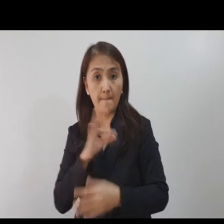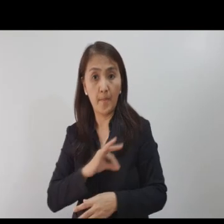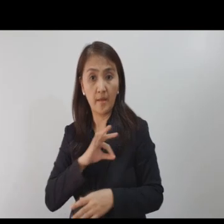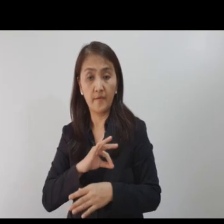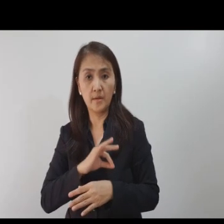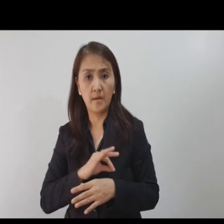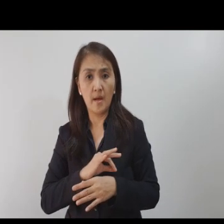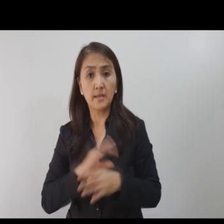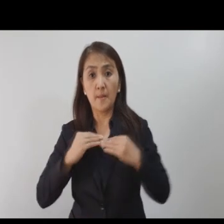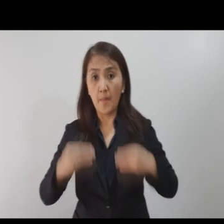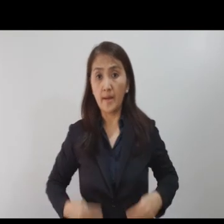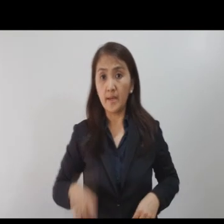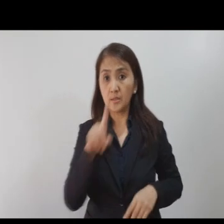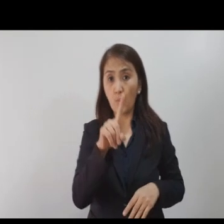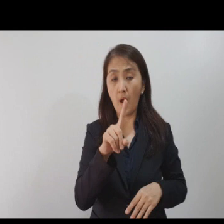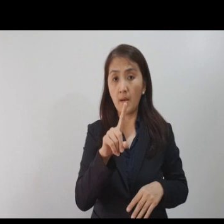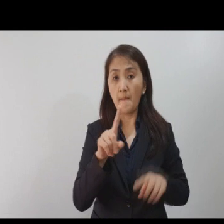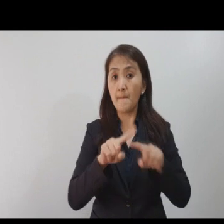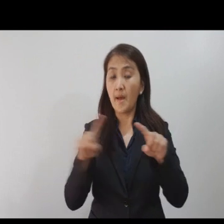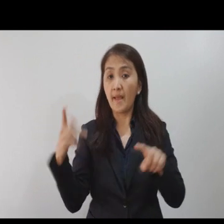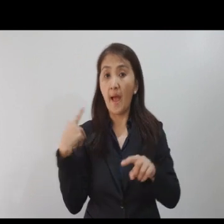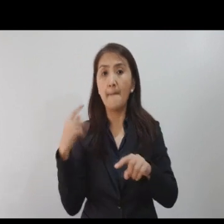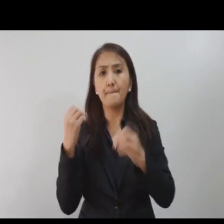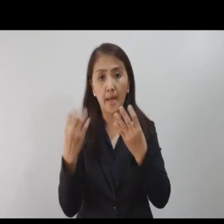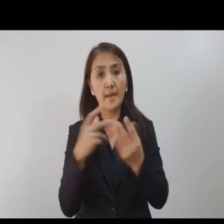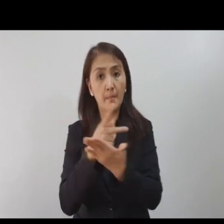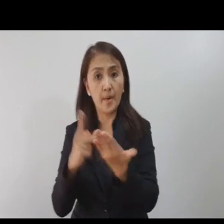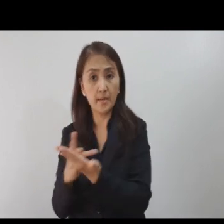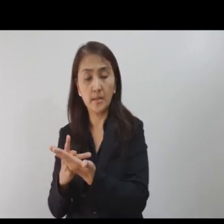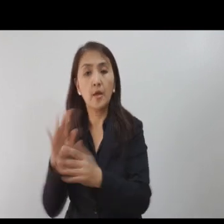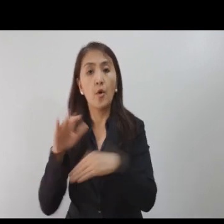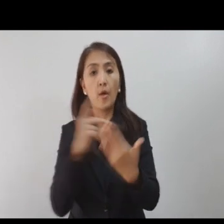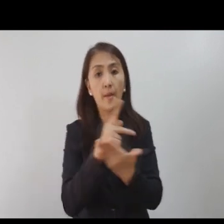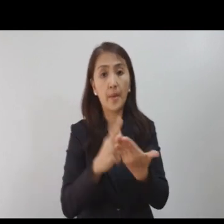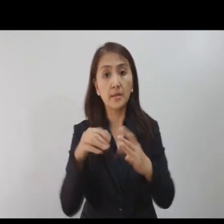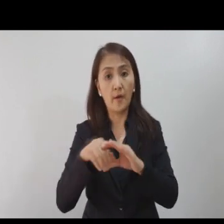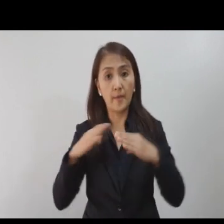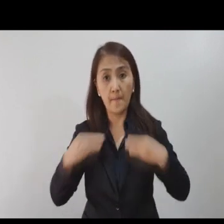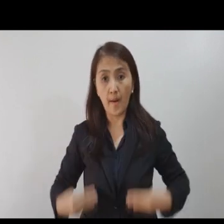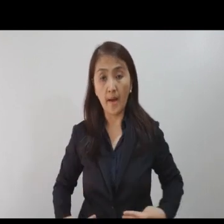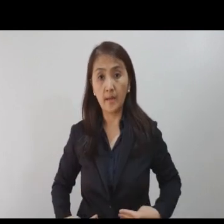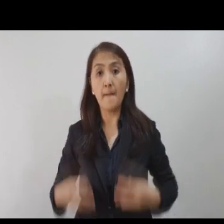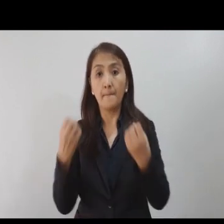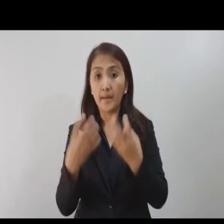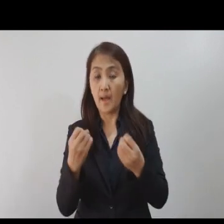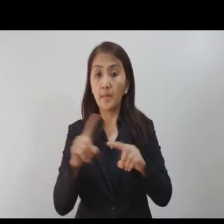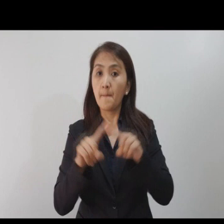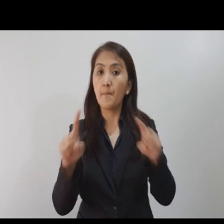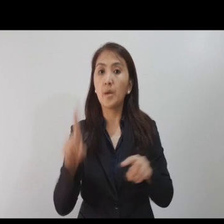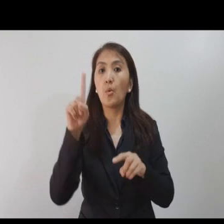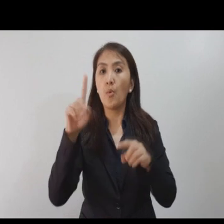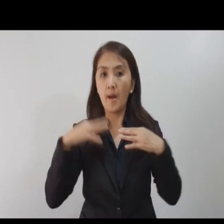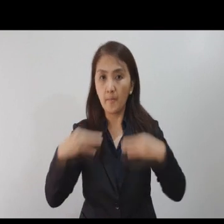some benefit. As a body is one, though it has many parts, and all the parts of the body, though